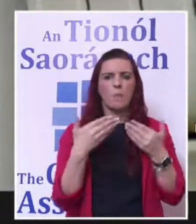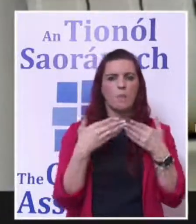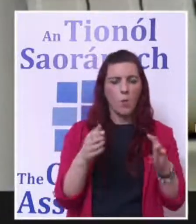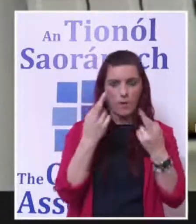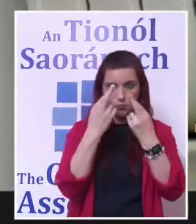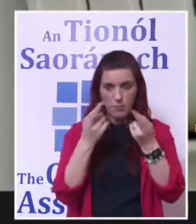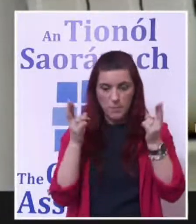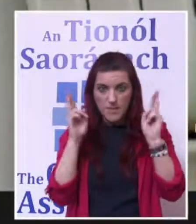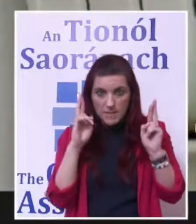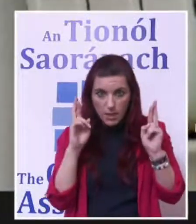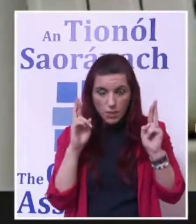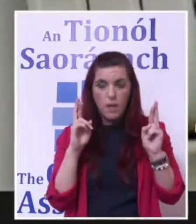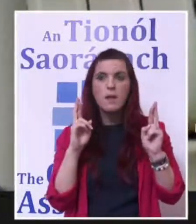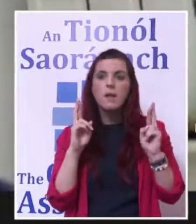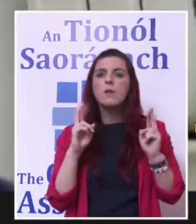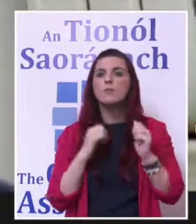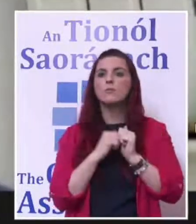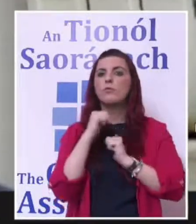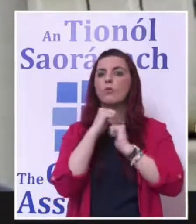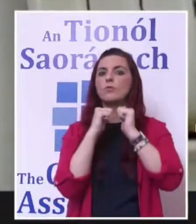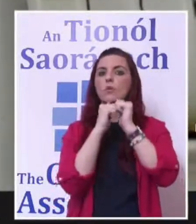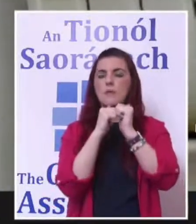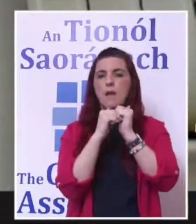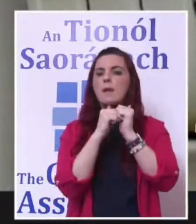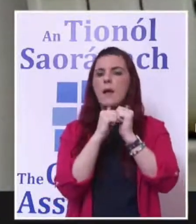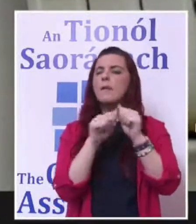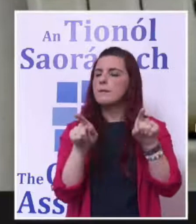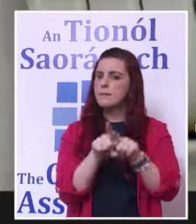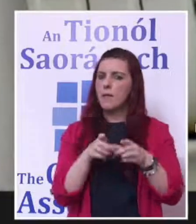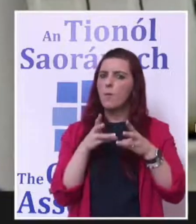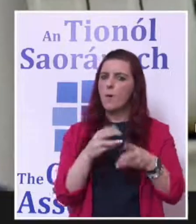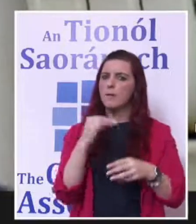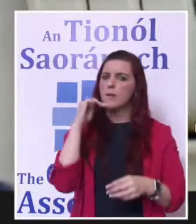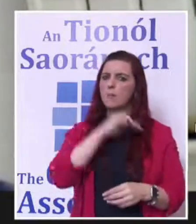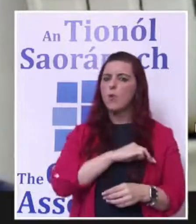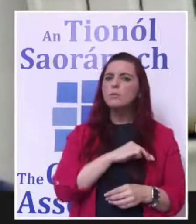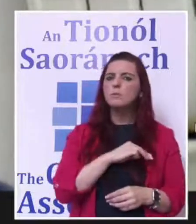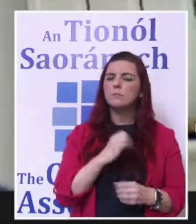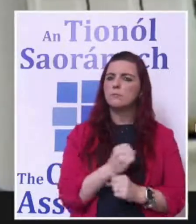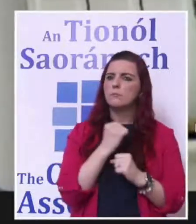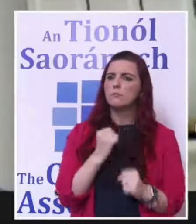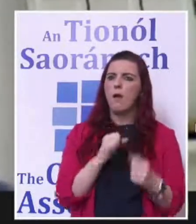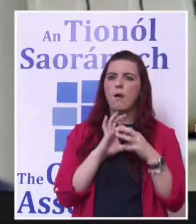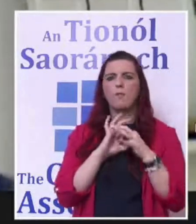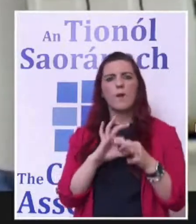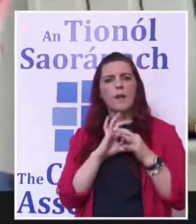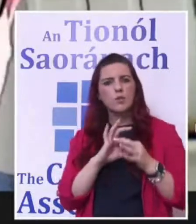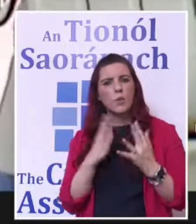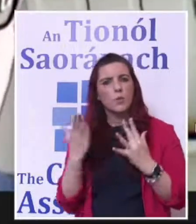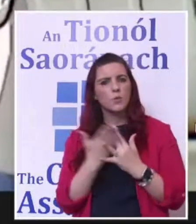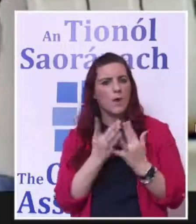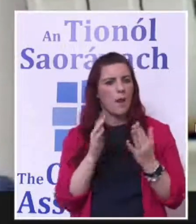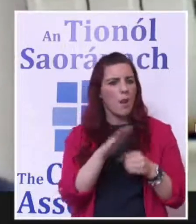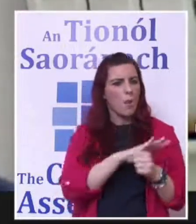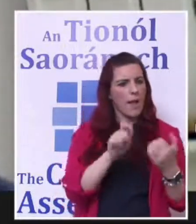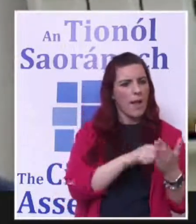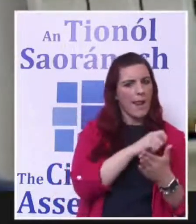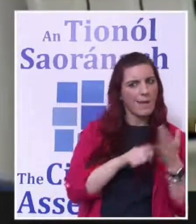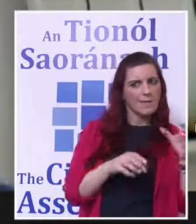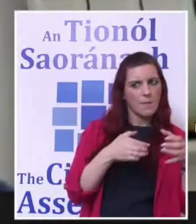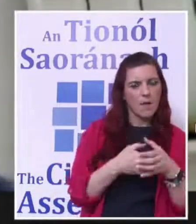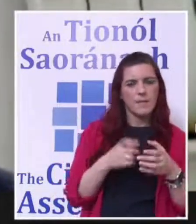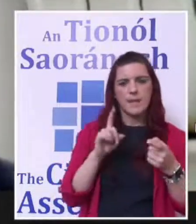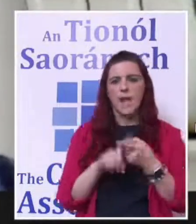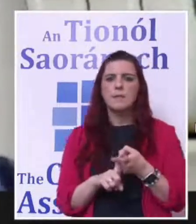participation structures in place, equally important is a very strong relationship between the local elected body